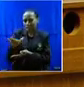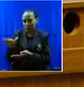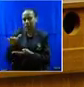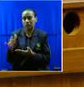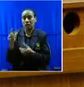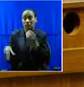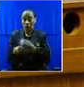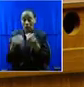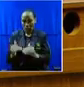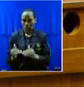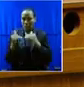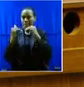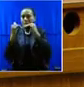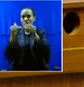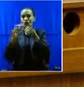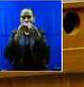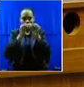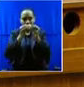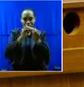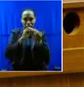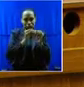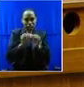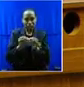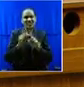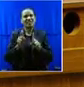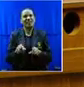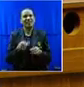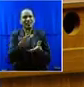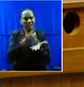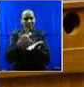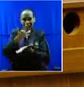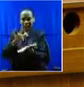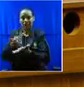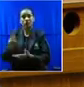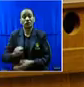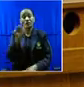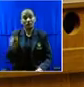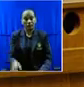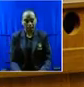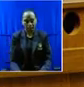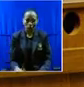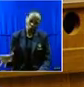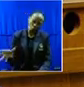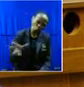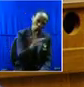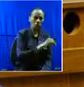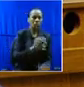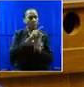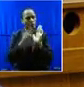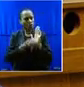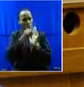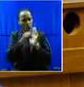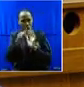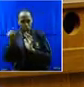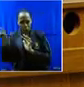improved maintenance of our country's facilities. In all of these programs, we